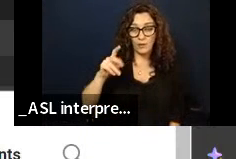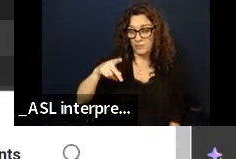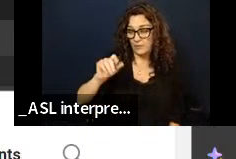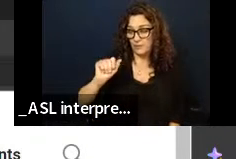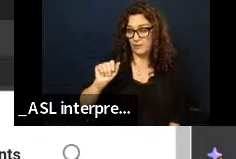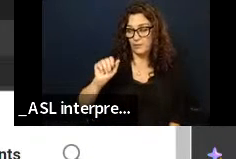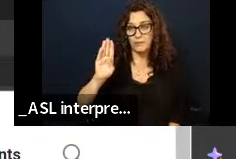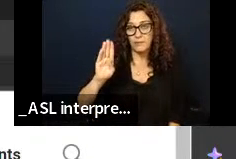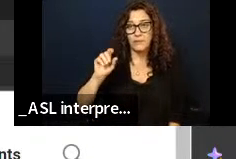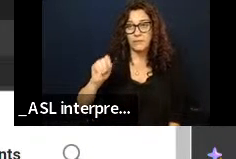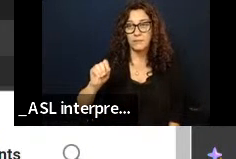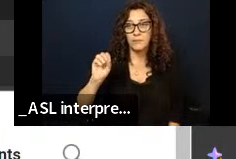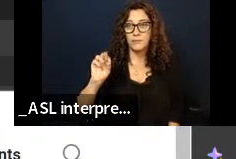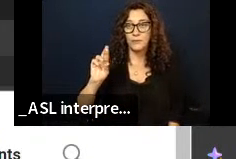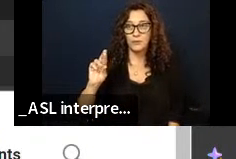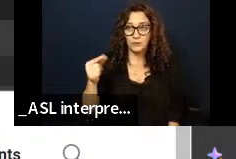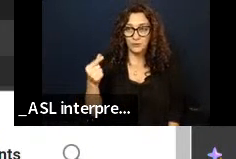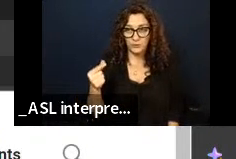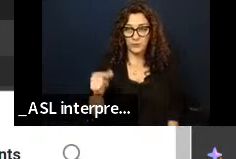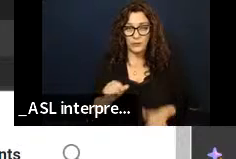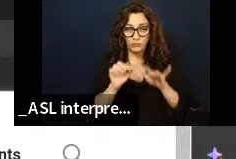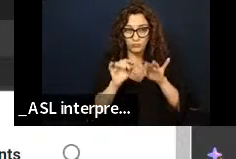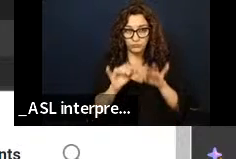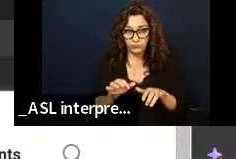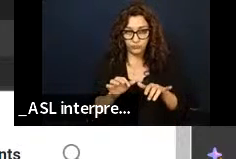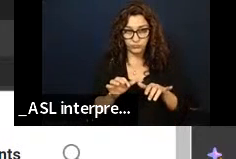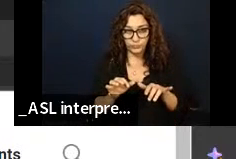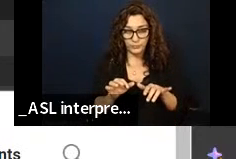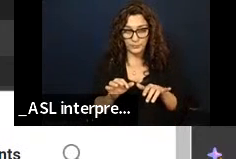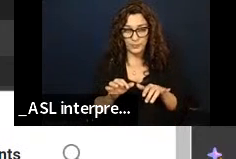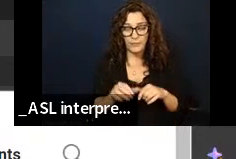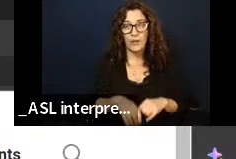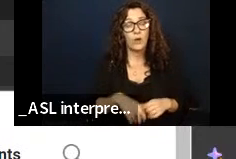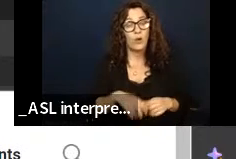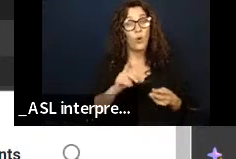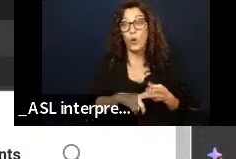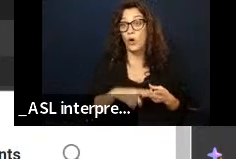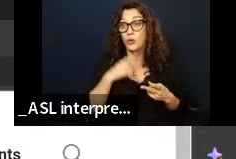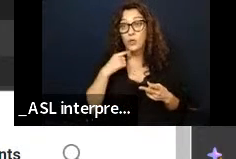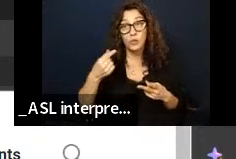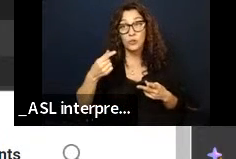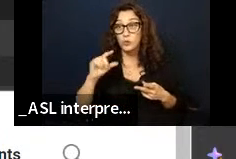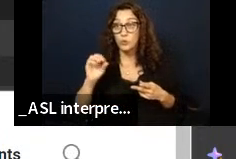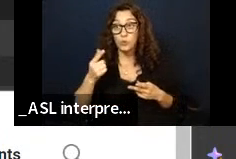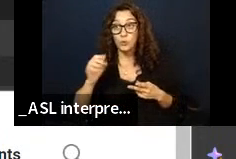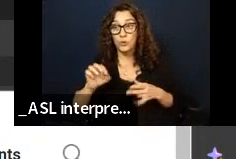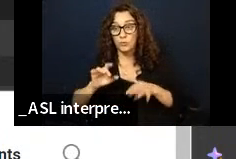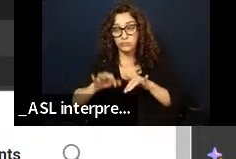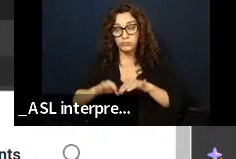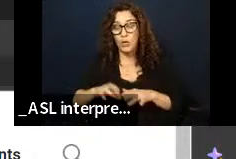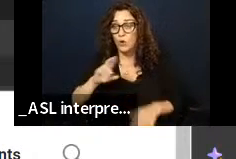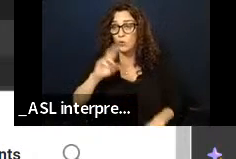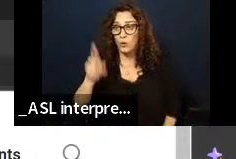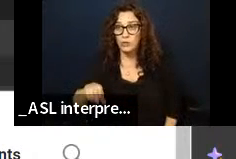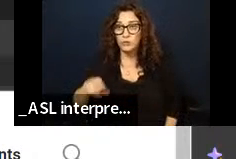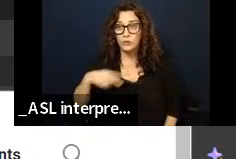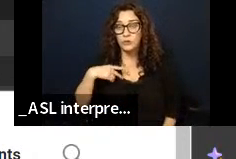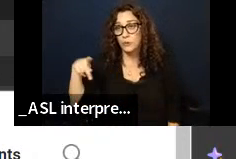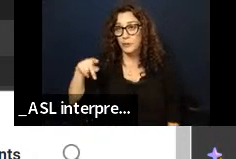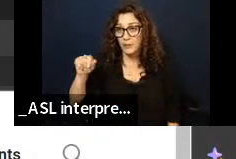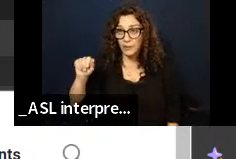rockpab.org, right? You can put it in your browser directly. You can Google Rochester Police Accountability Board. You can